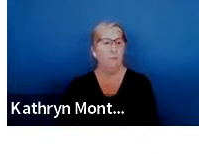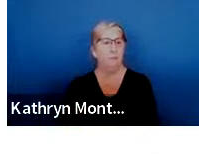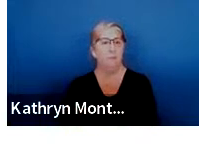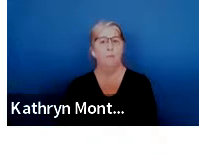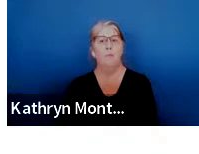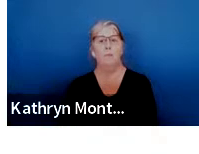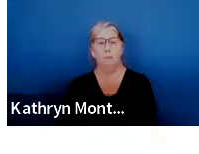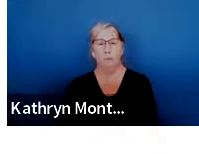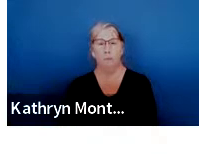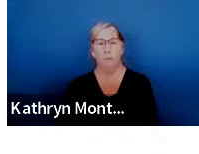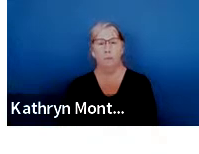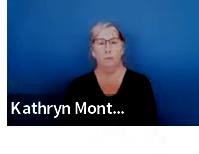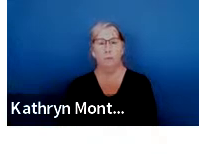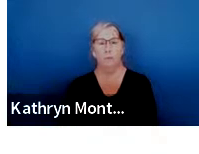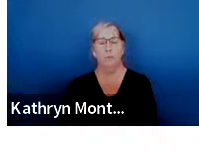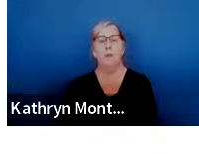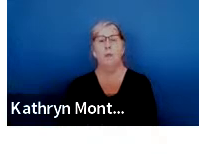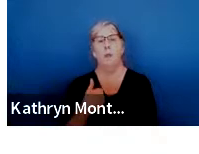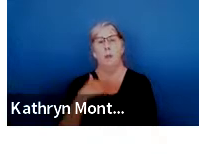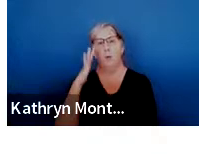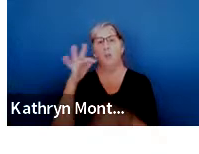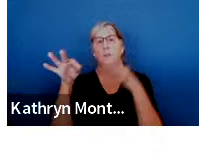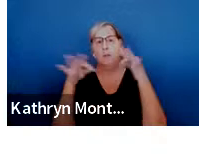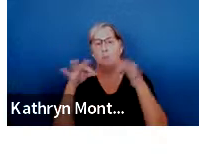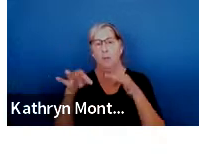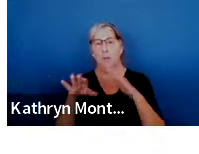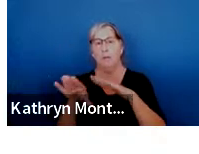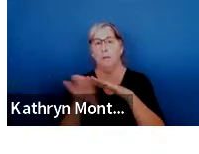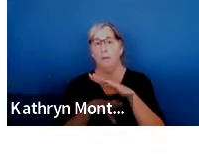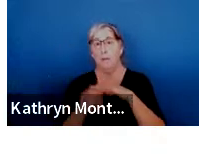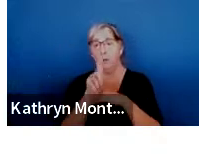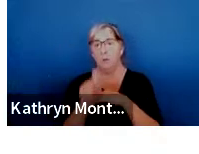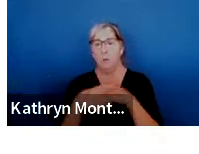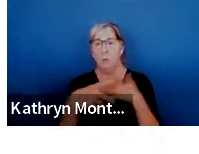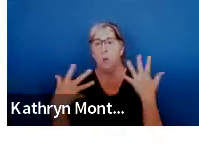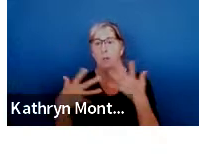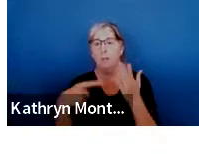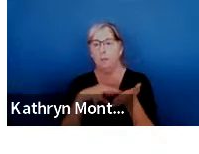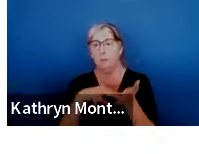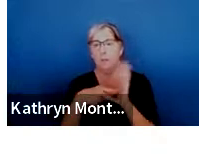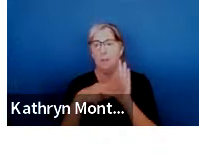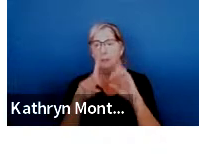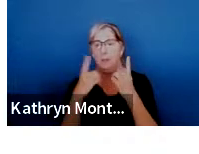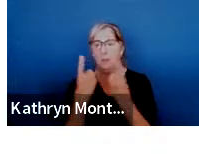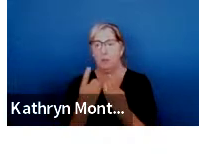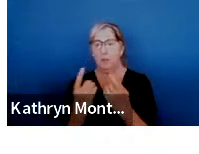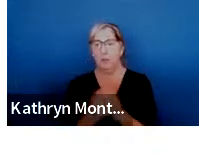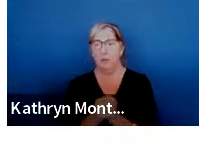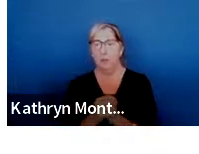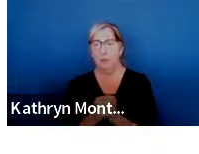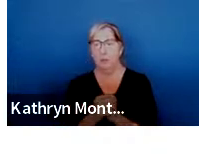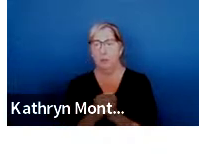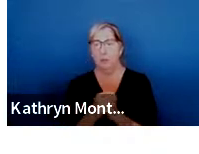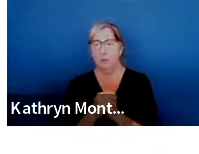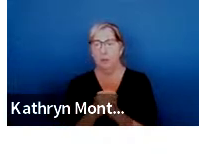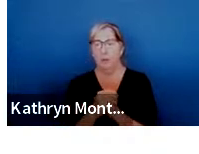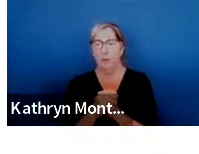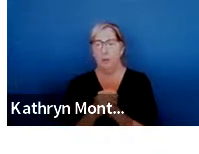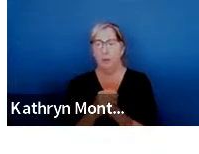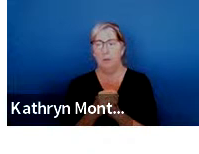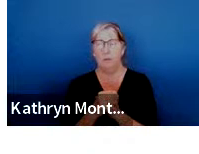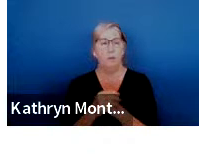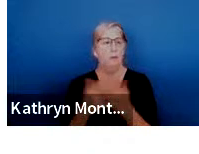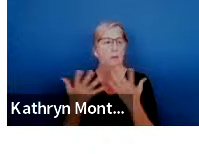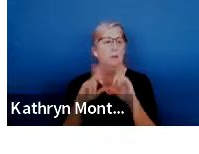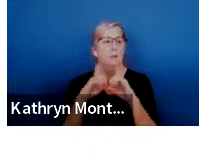So I will be talking about the fundamental question: what is a district? District is the geographic